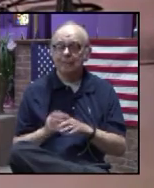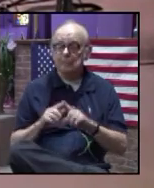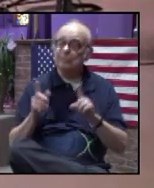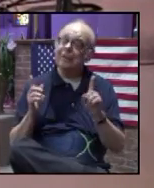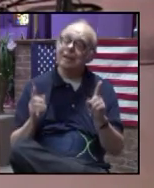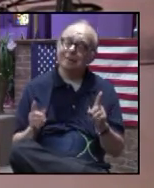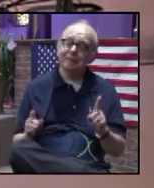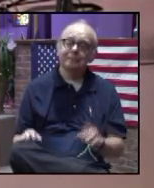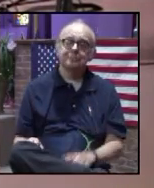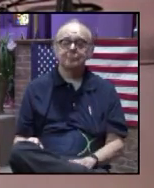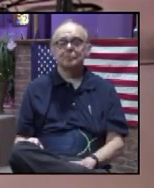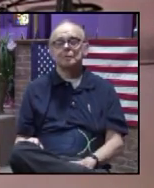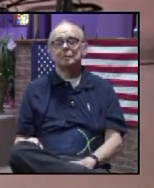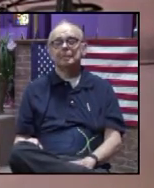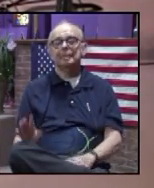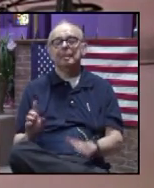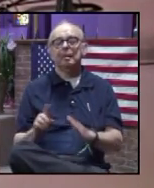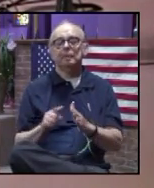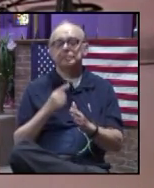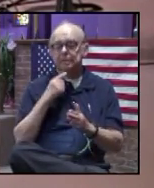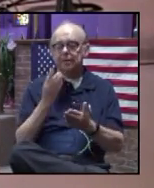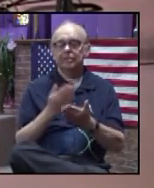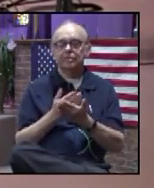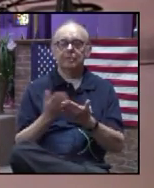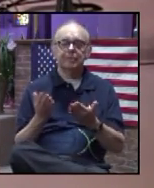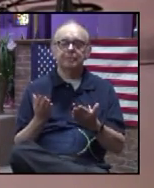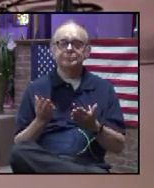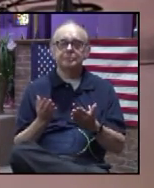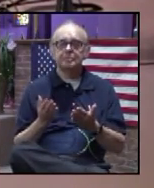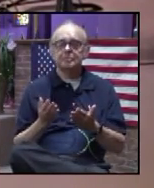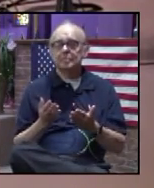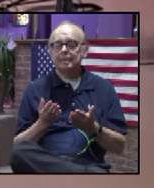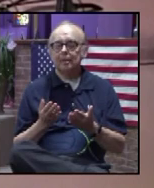But let me say this to you.